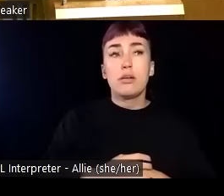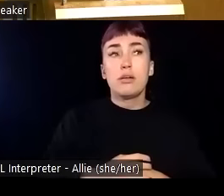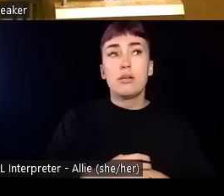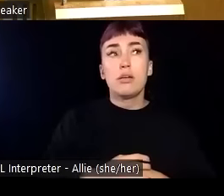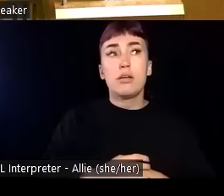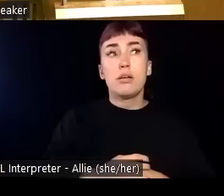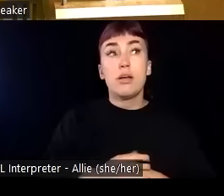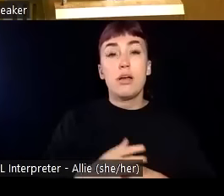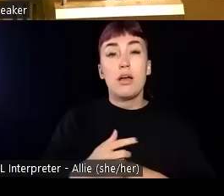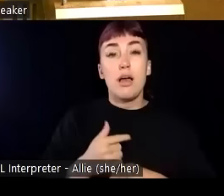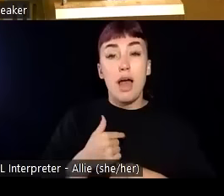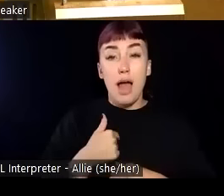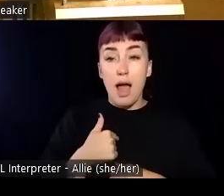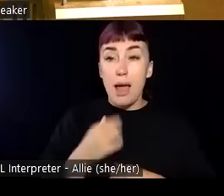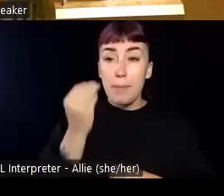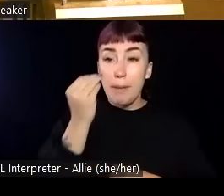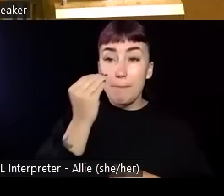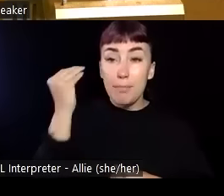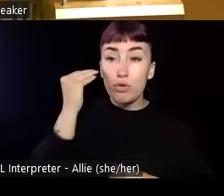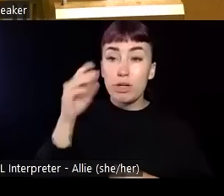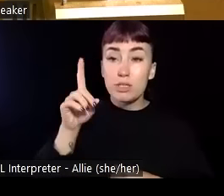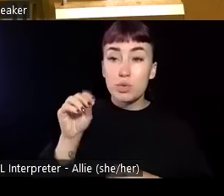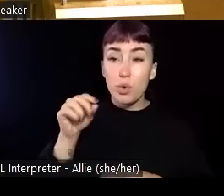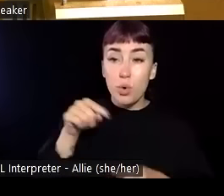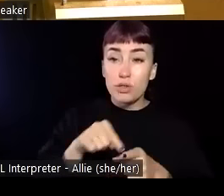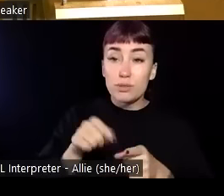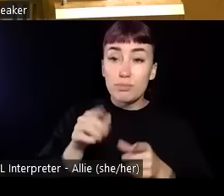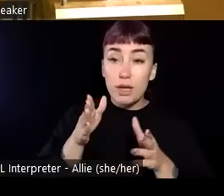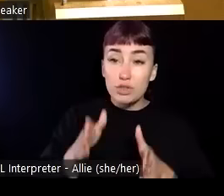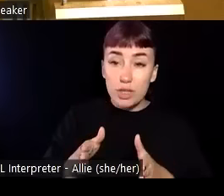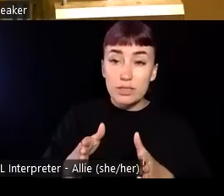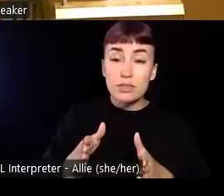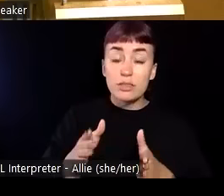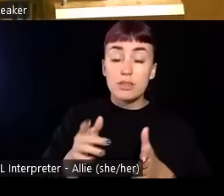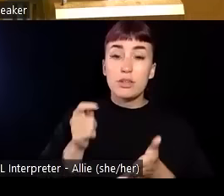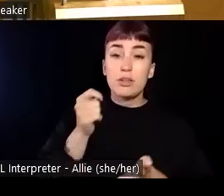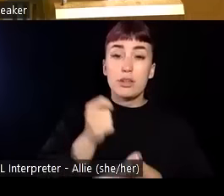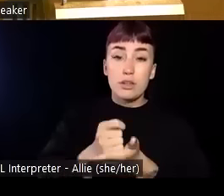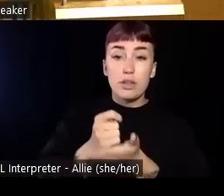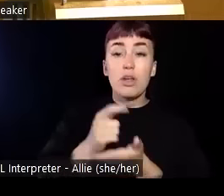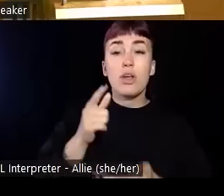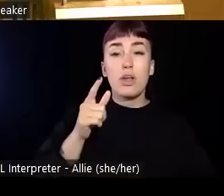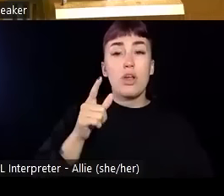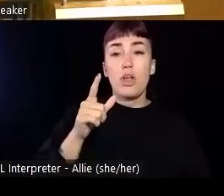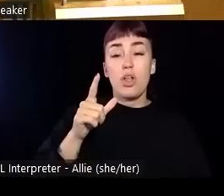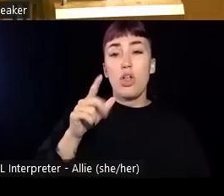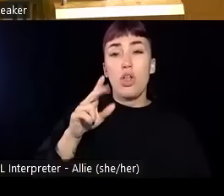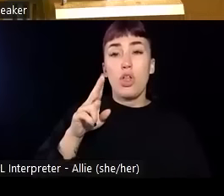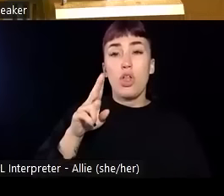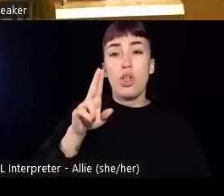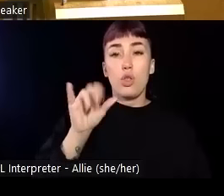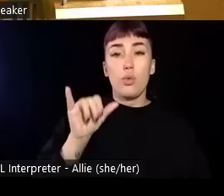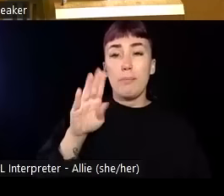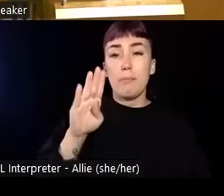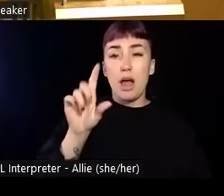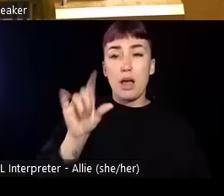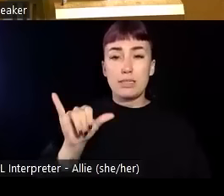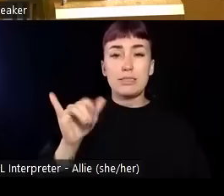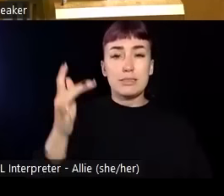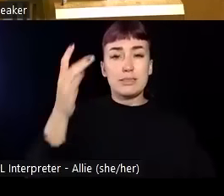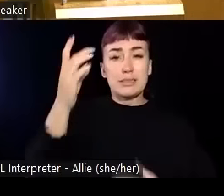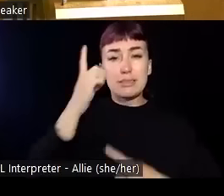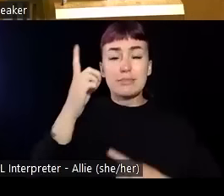Because I'm a memory disorder specialist who treated Lewy body disease hundreds of times myself. So